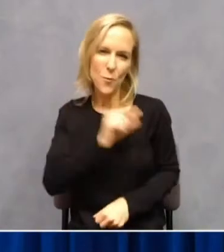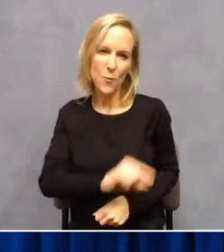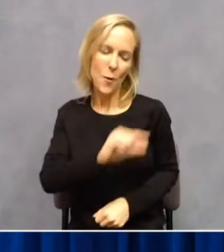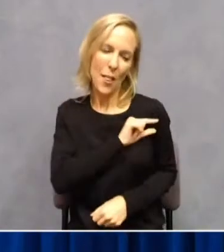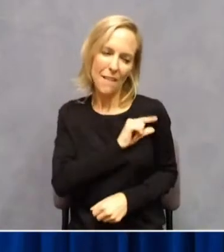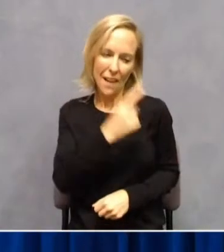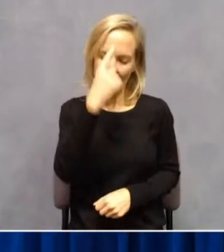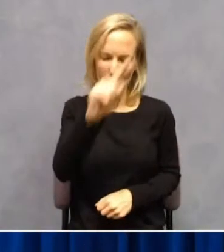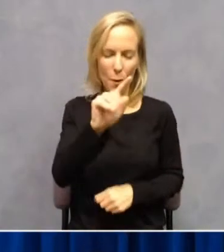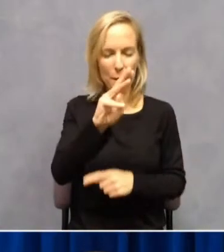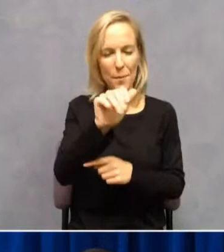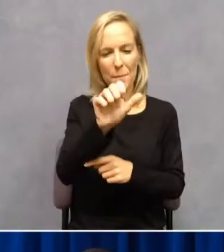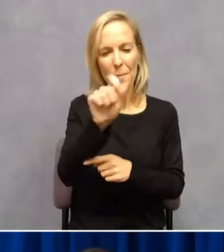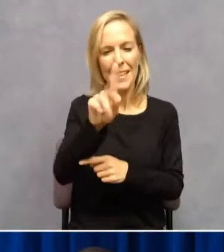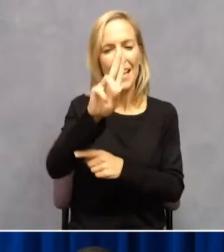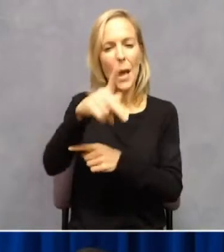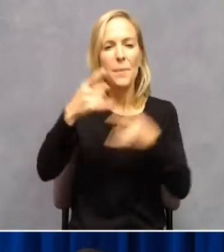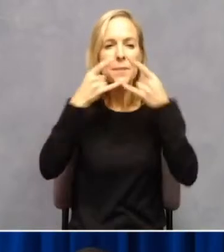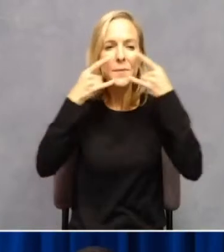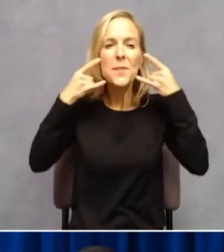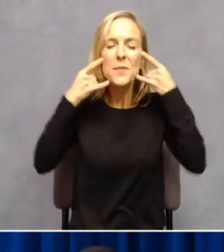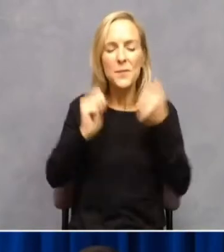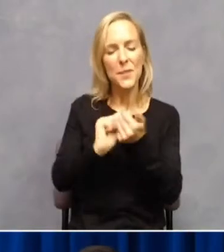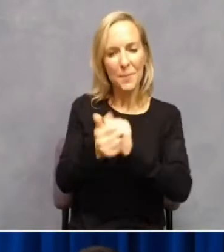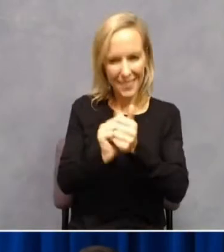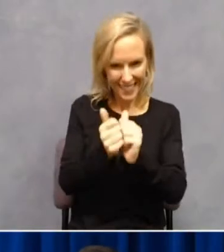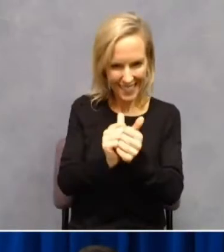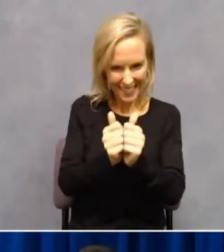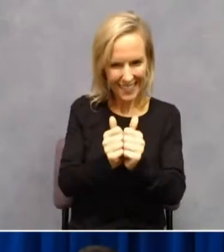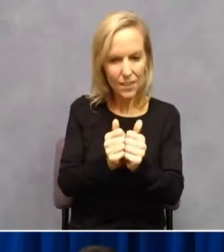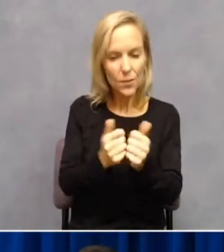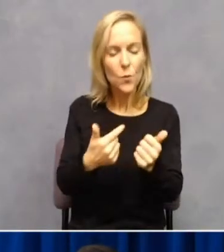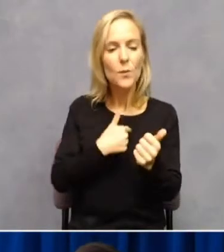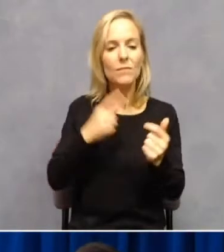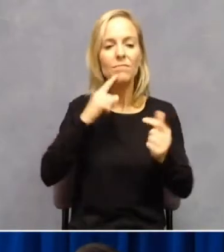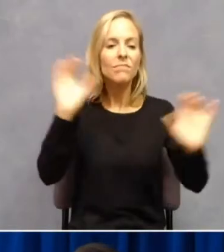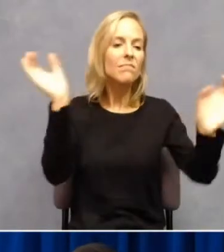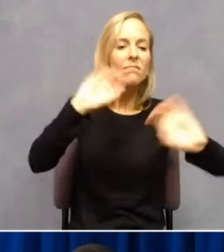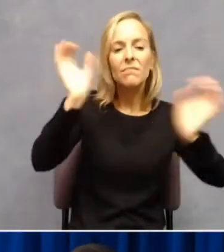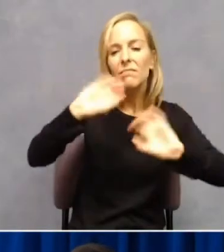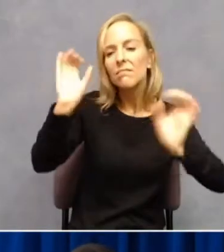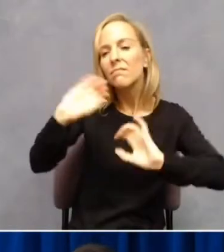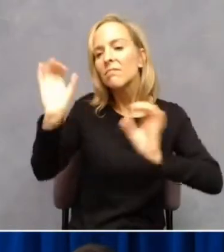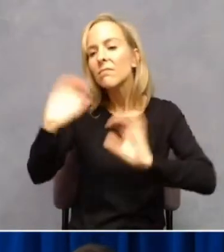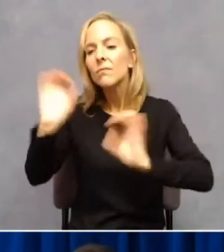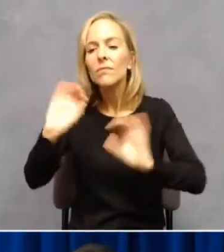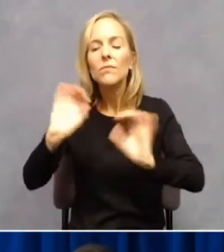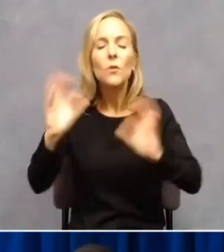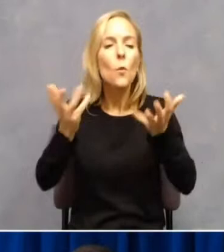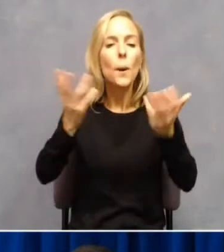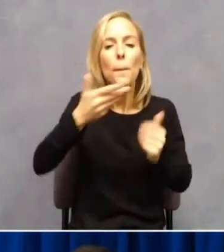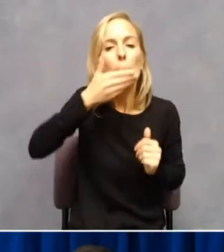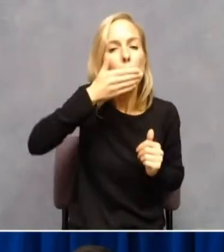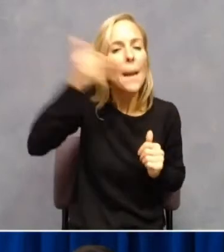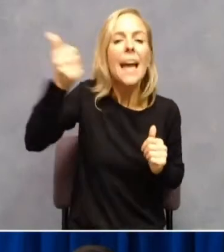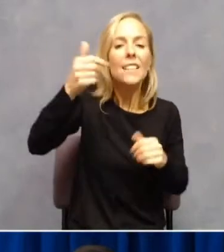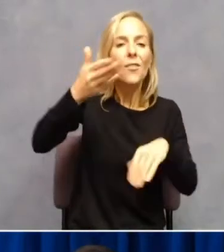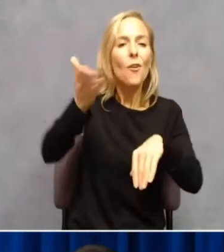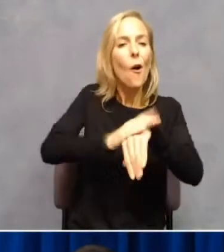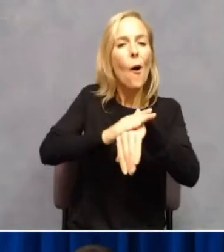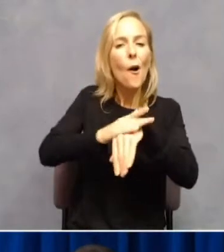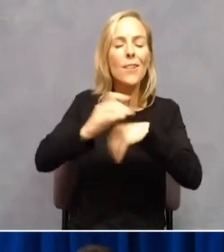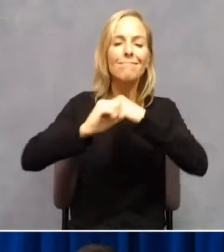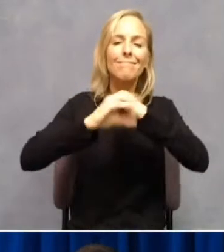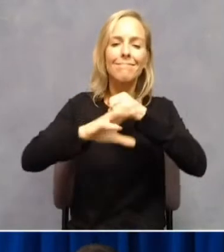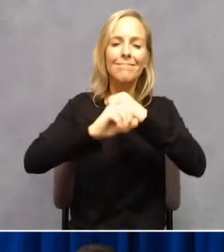KY competition. That's when we find some of the best that is out there on social media, because the vast number of